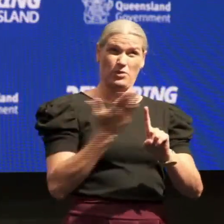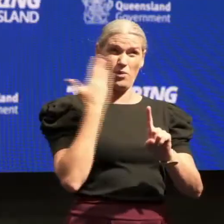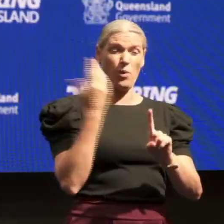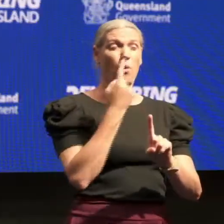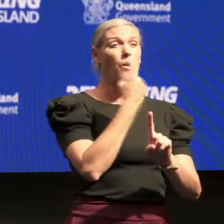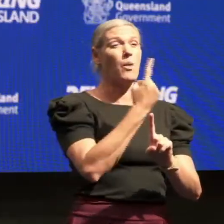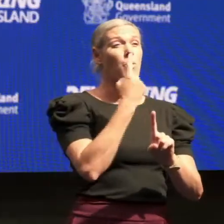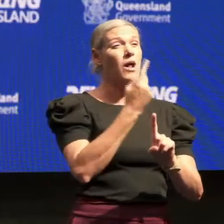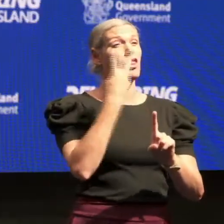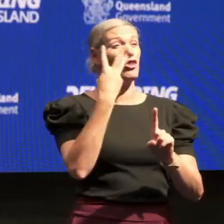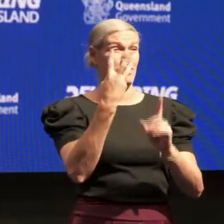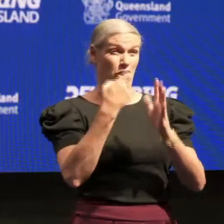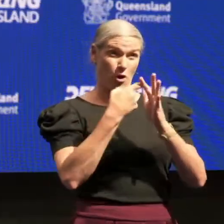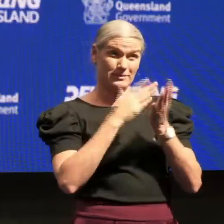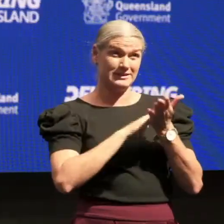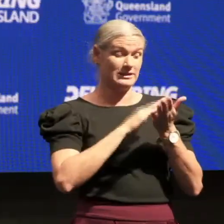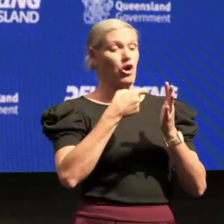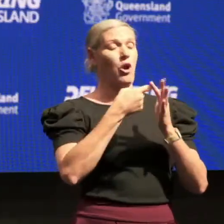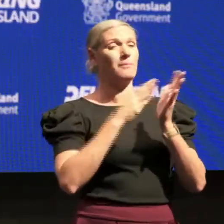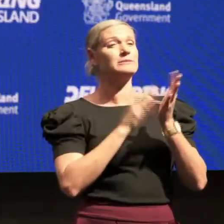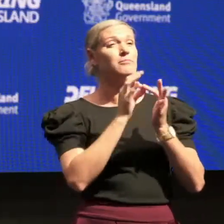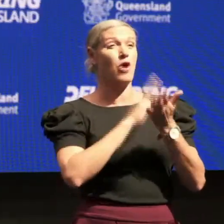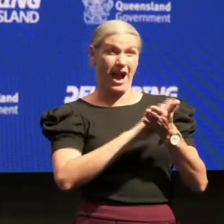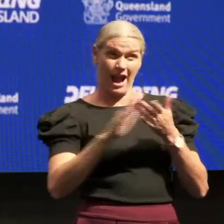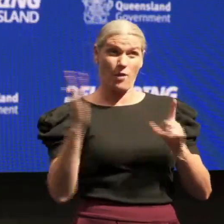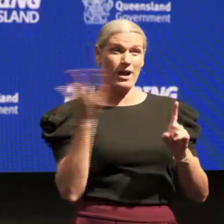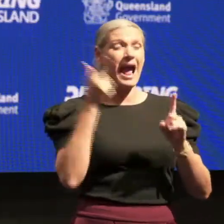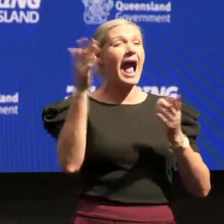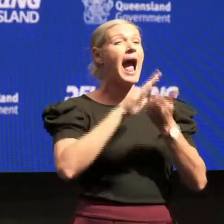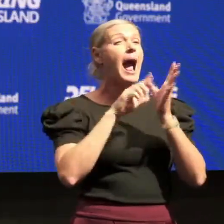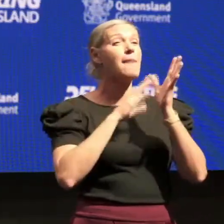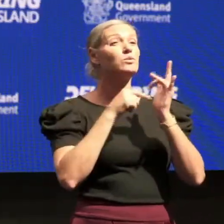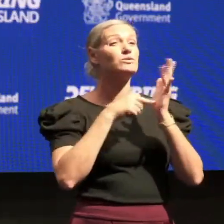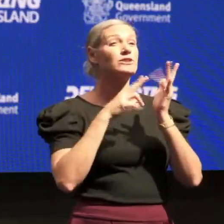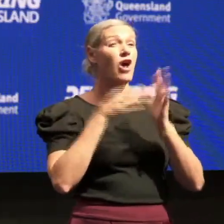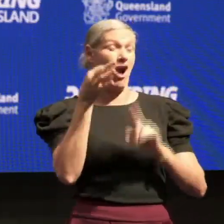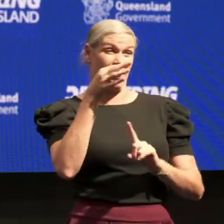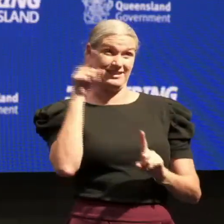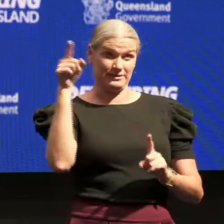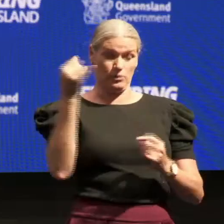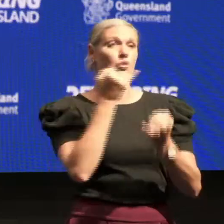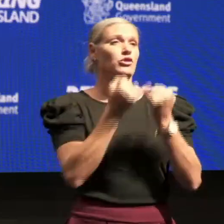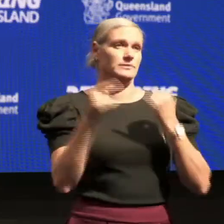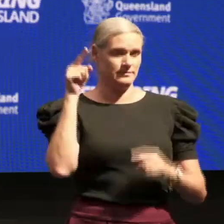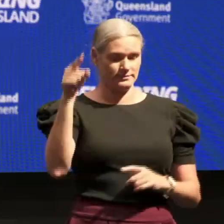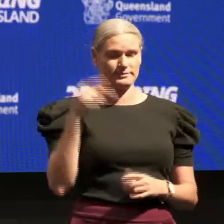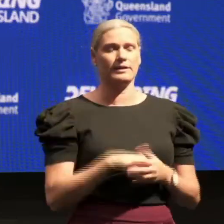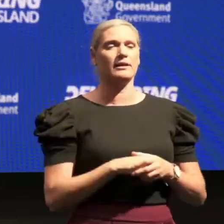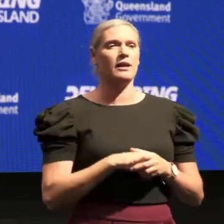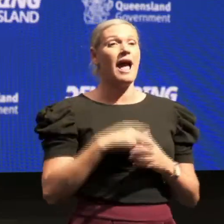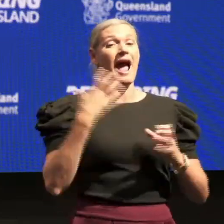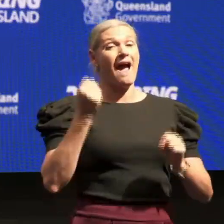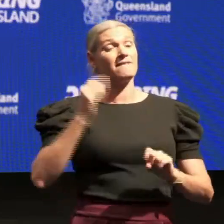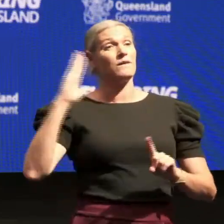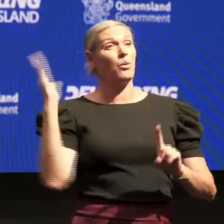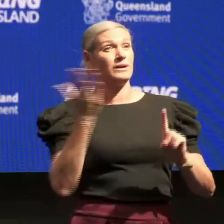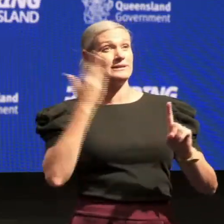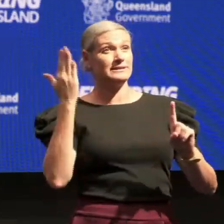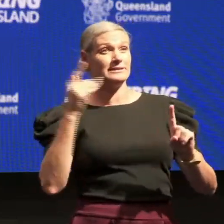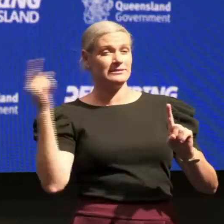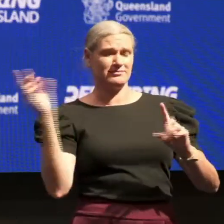of 113 kilometres an hour at Hamilton Island. And that follows